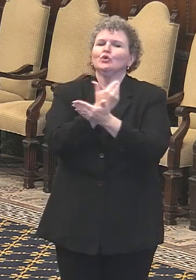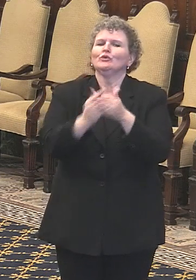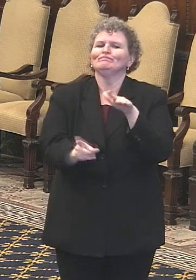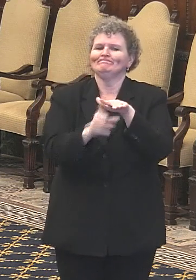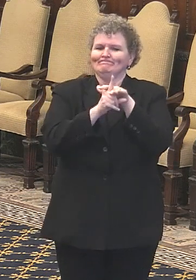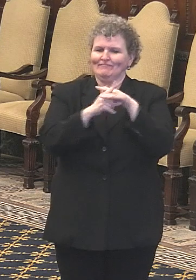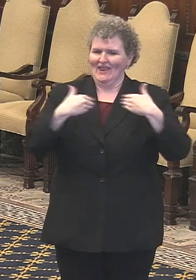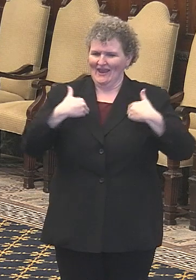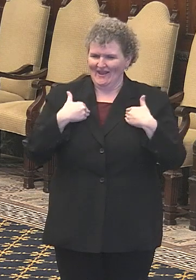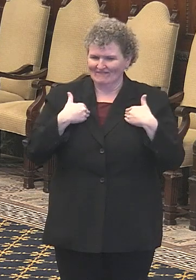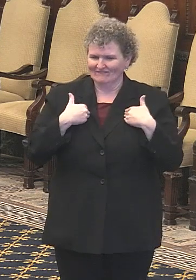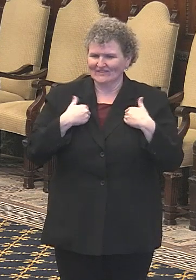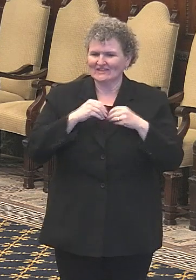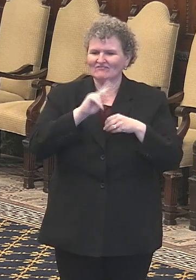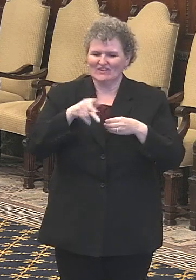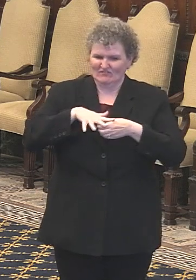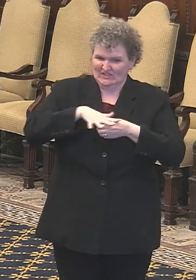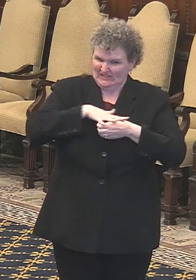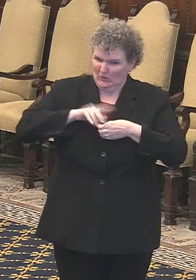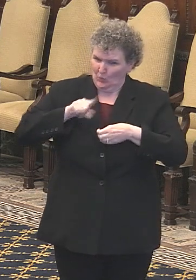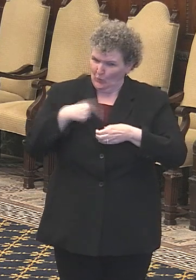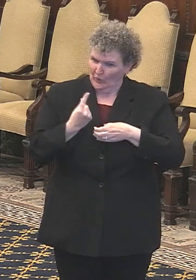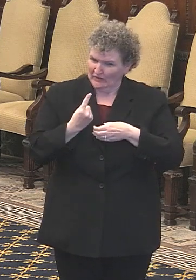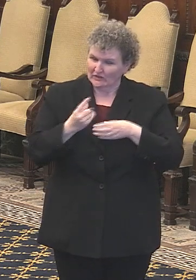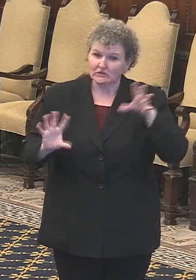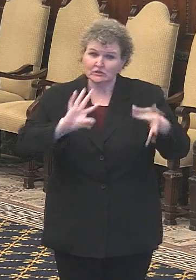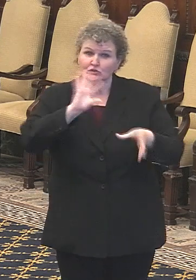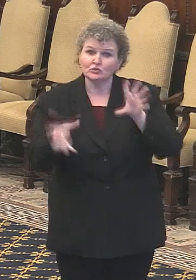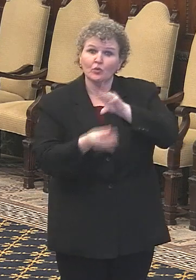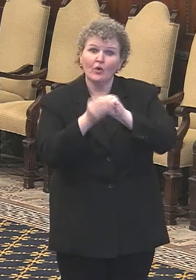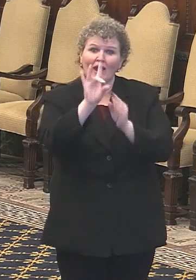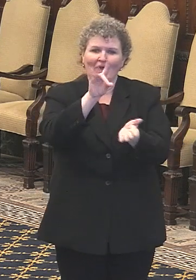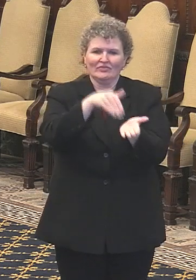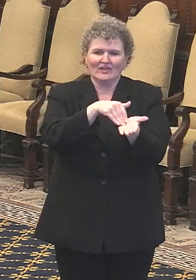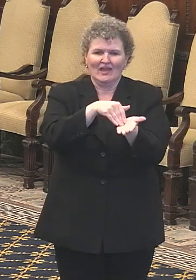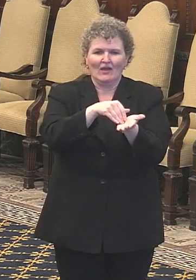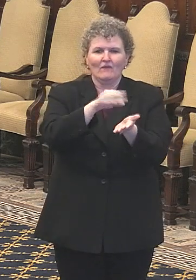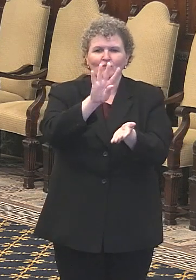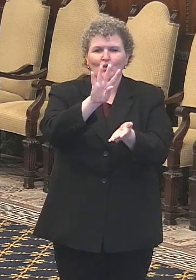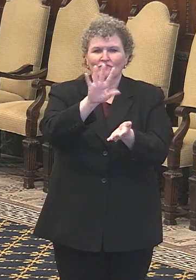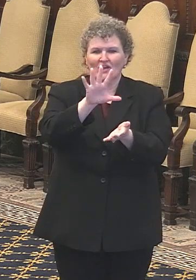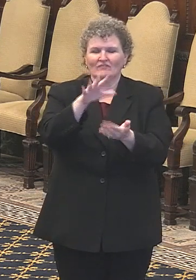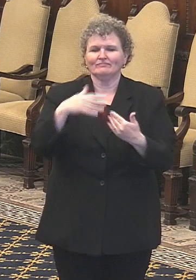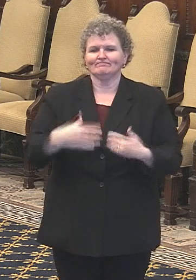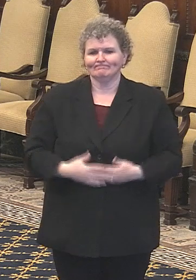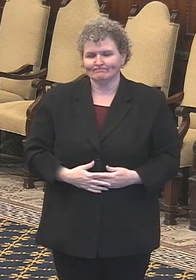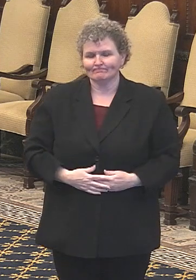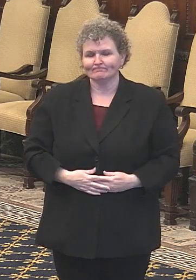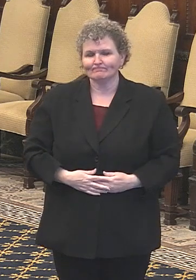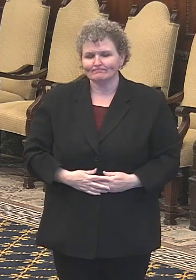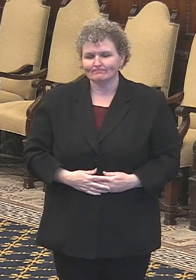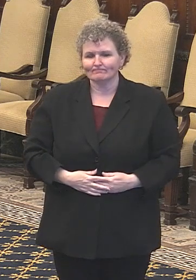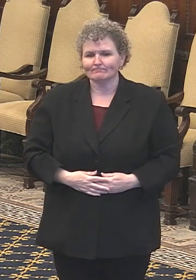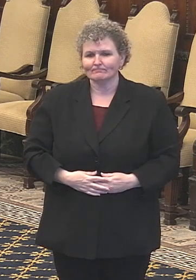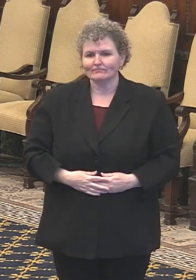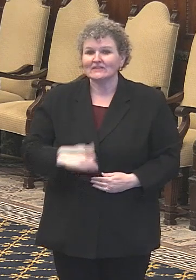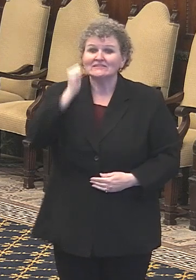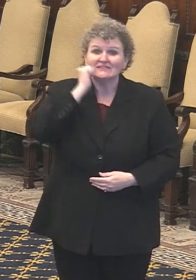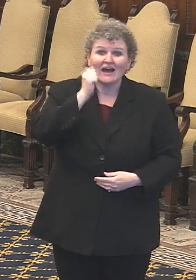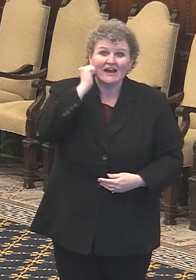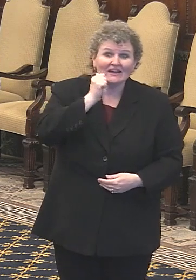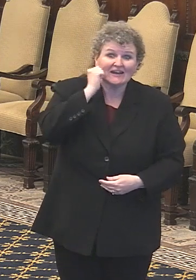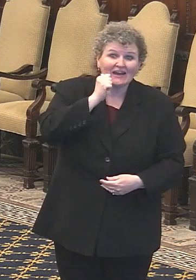infection in Philadelphia residents, bringing us to a total of 8,045 cases since the beginning of the epidemic. Now, that daily count of